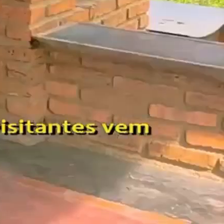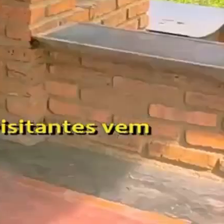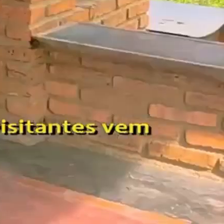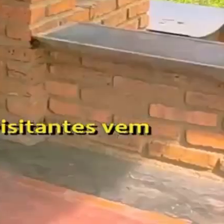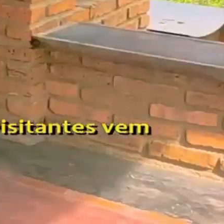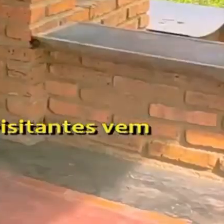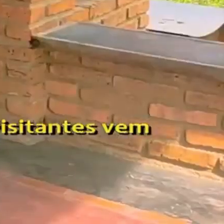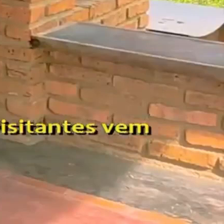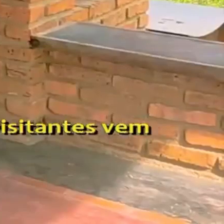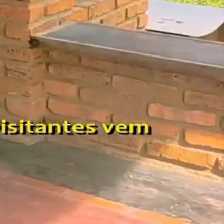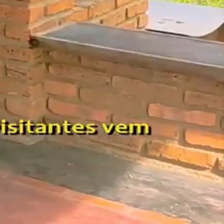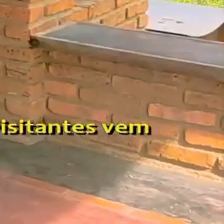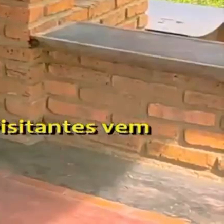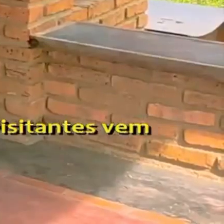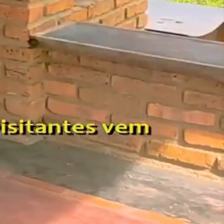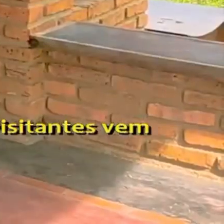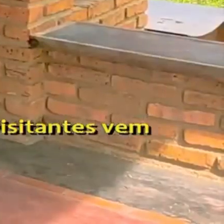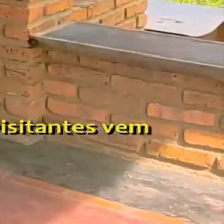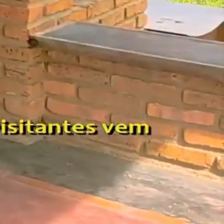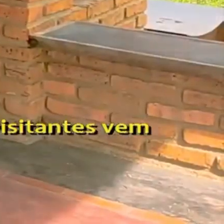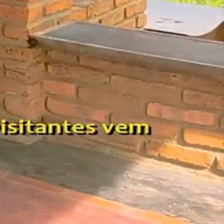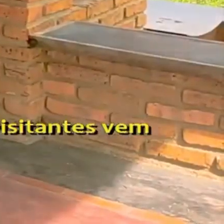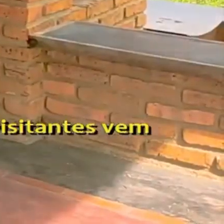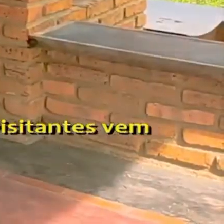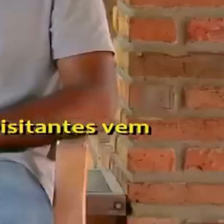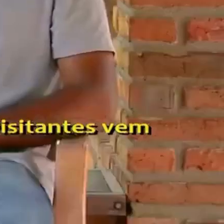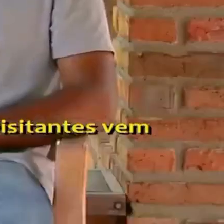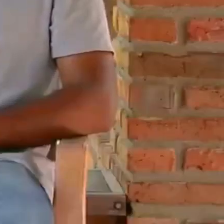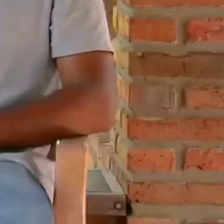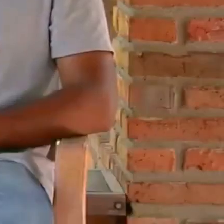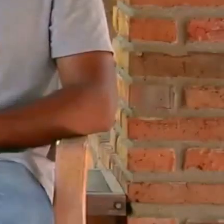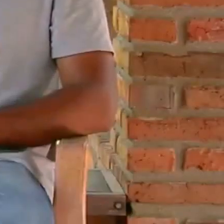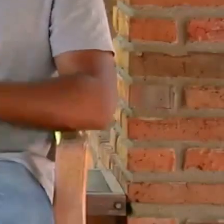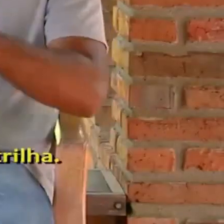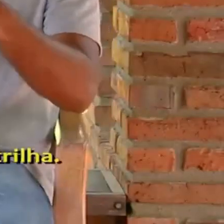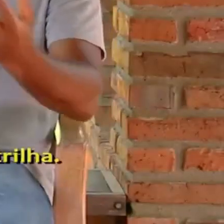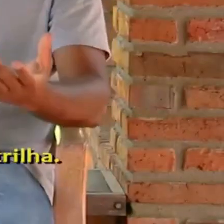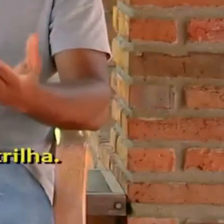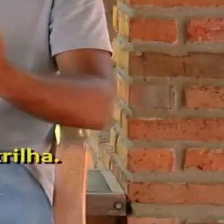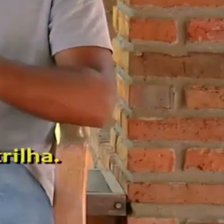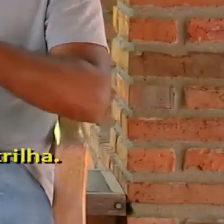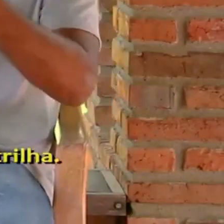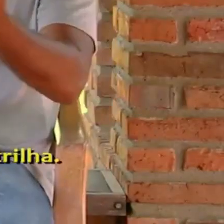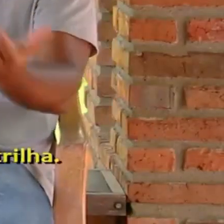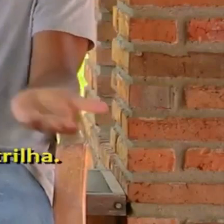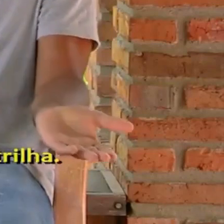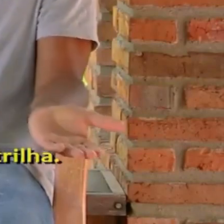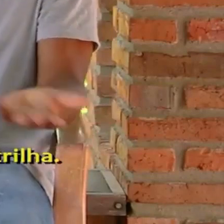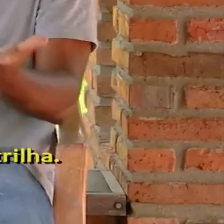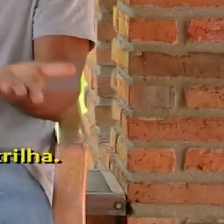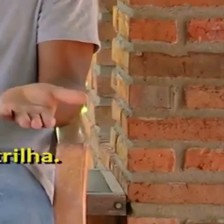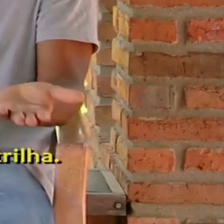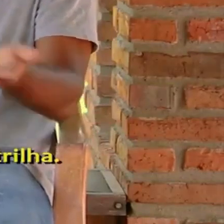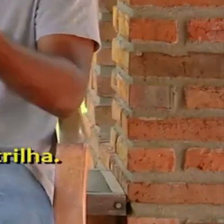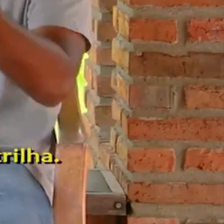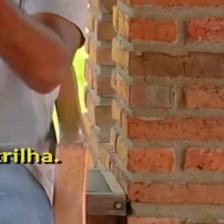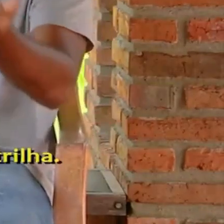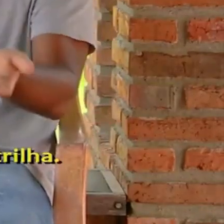farm, what I'm doing a few different things. Along with my wife, we take care